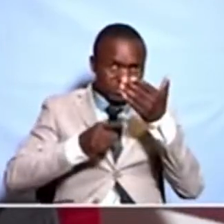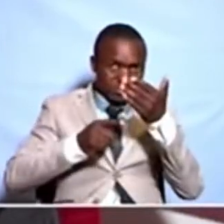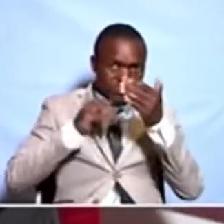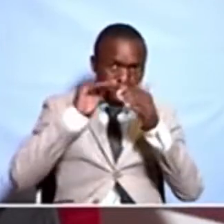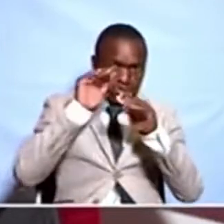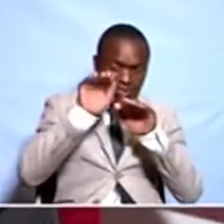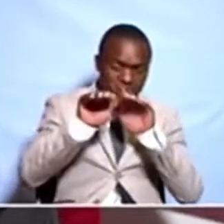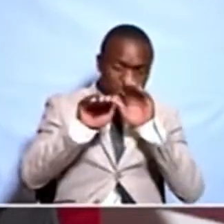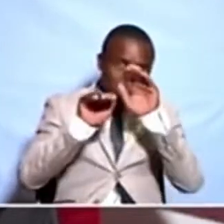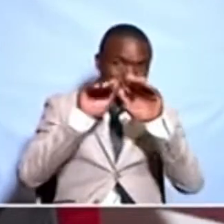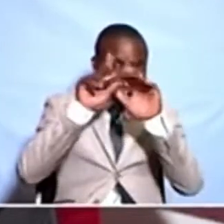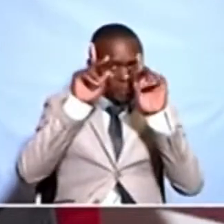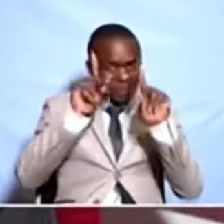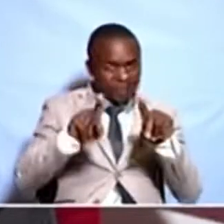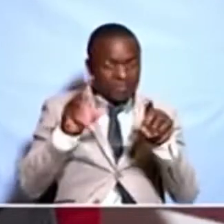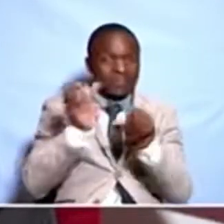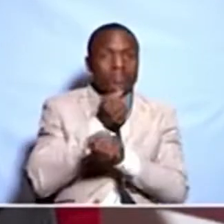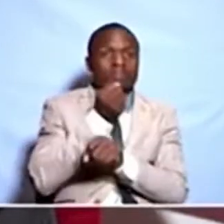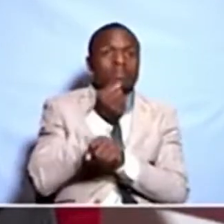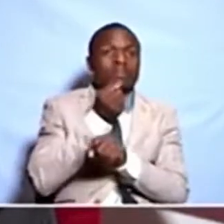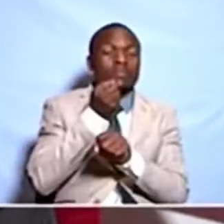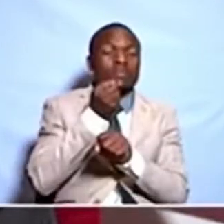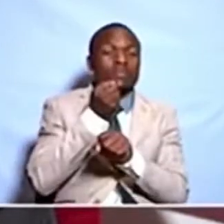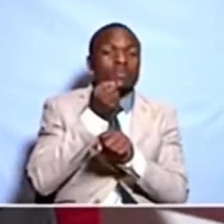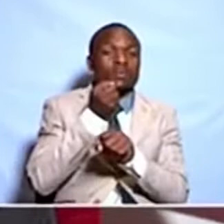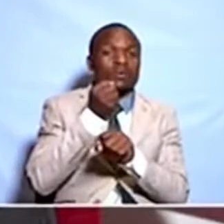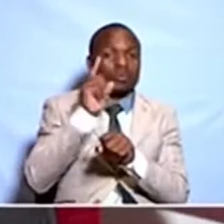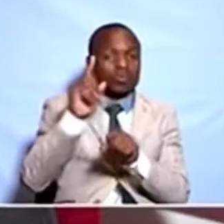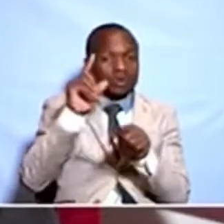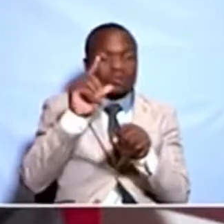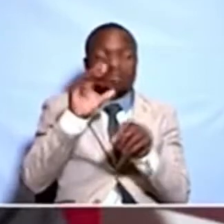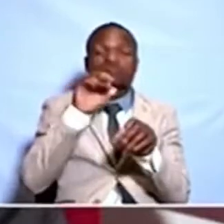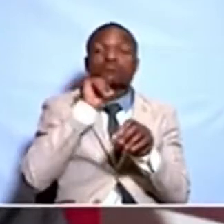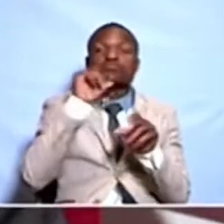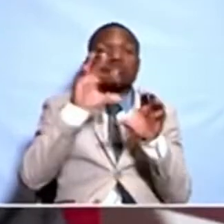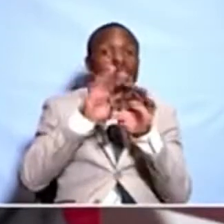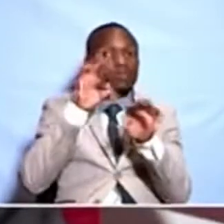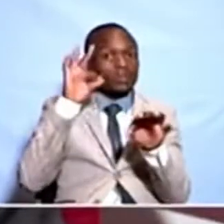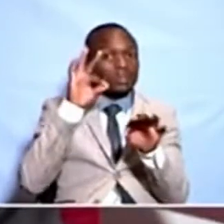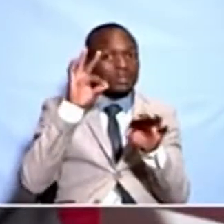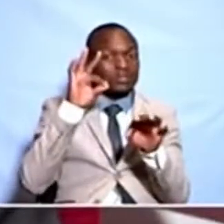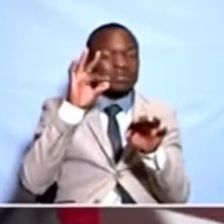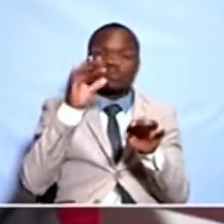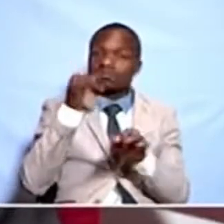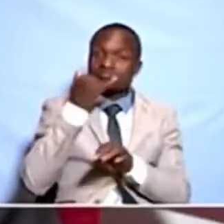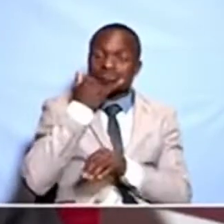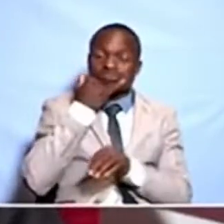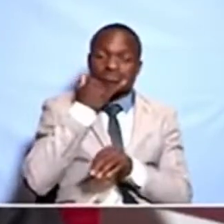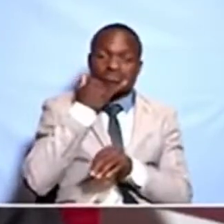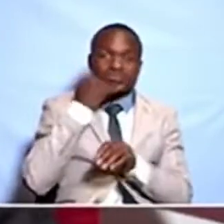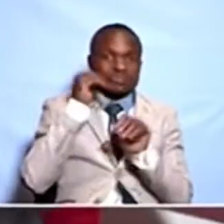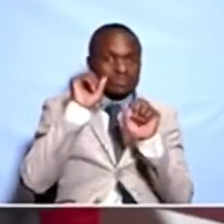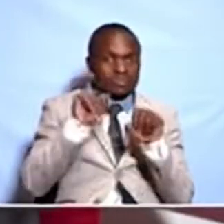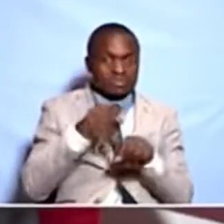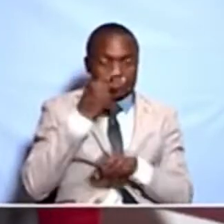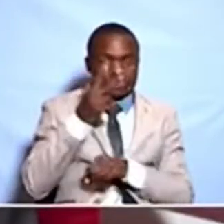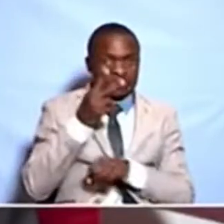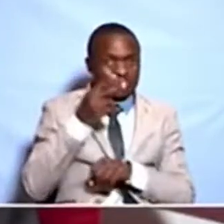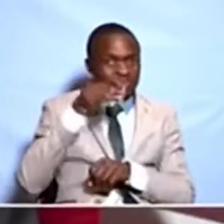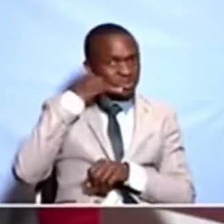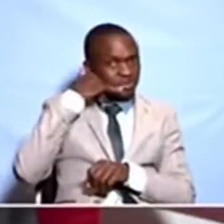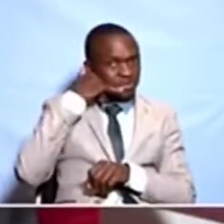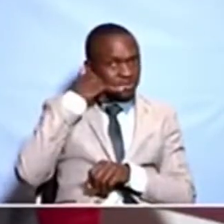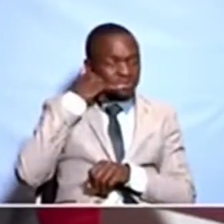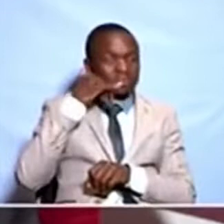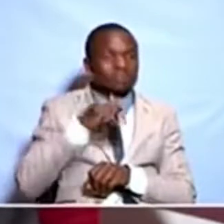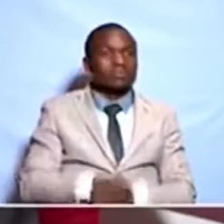take to ensure that one is not found wanting? I don't know in what angle that question goes to, but let's see if we can get a call on the line. We'll answer